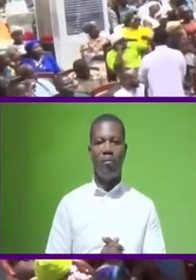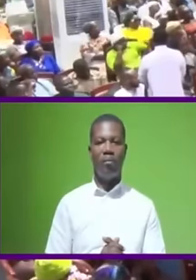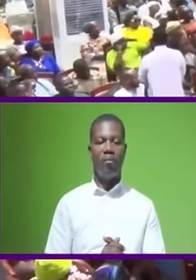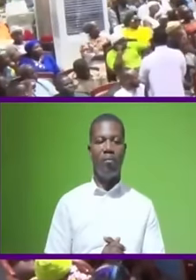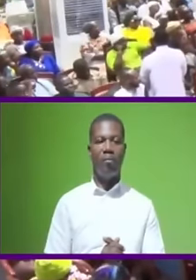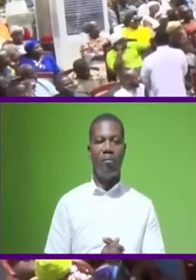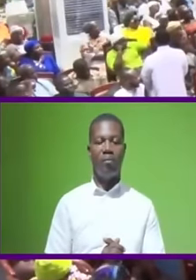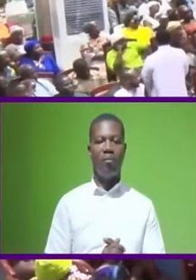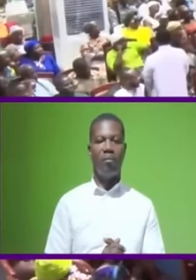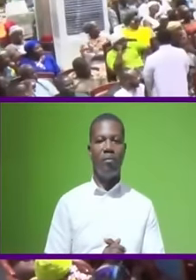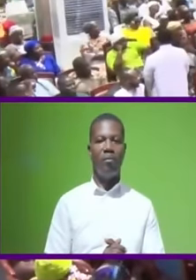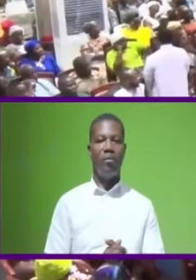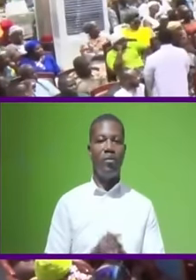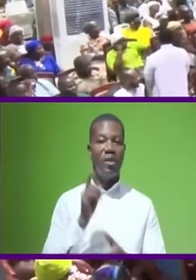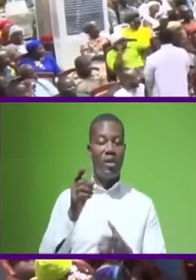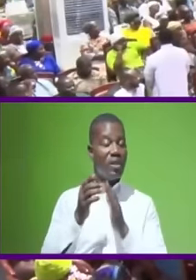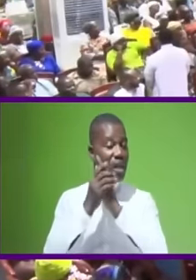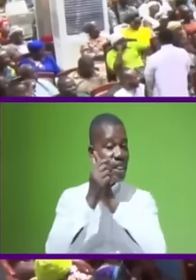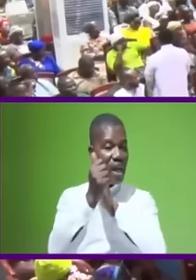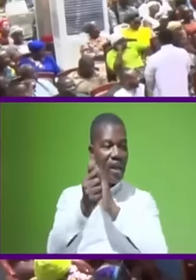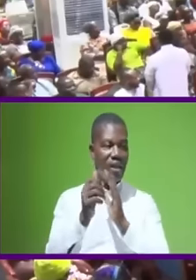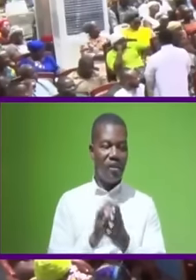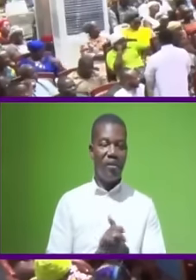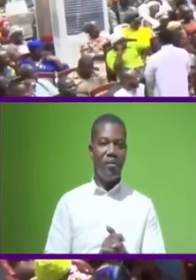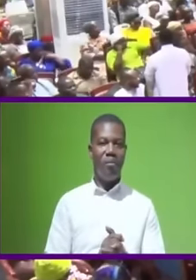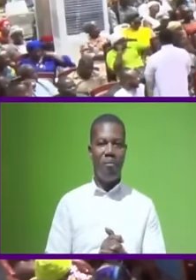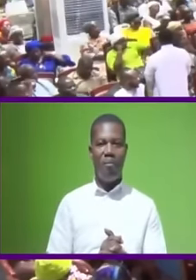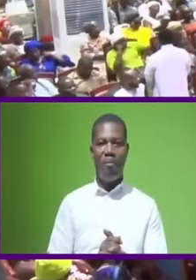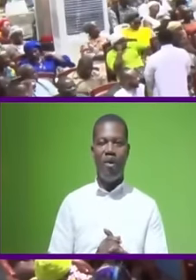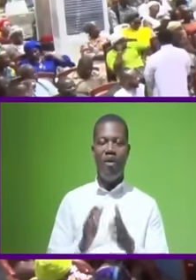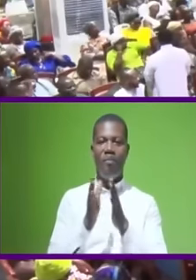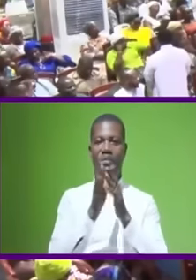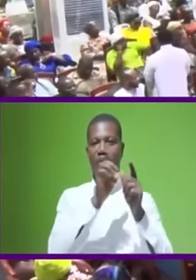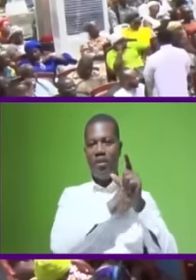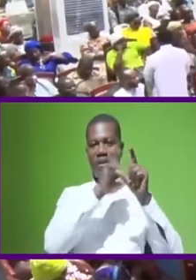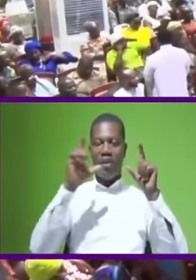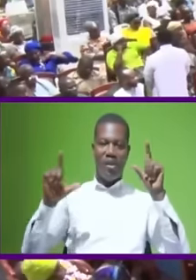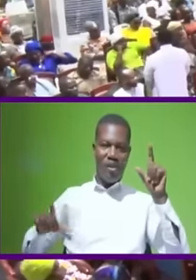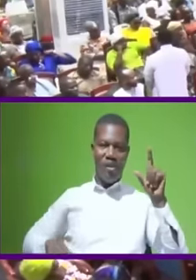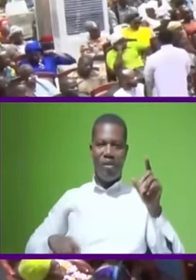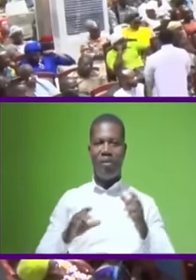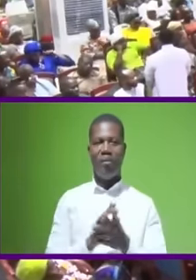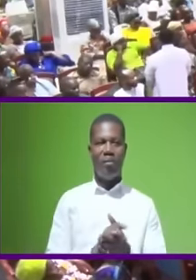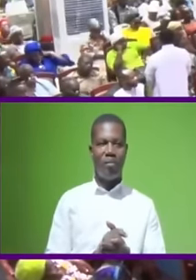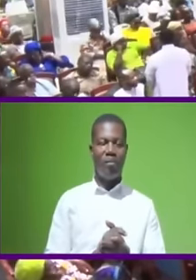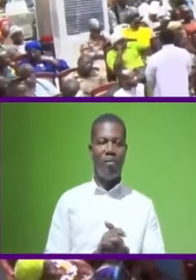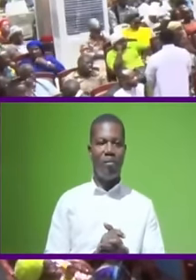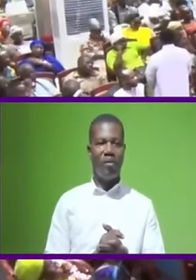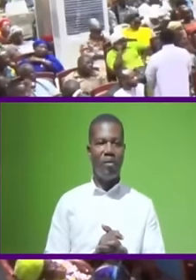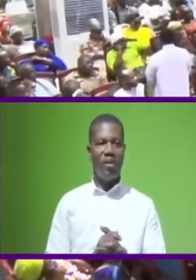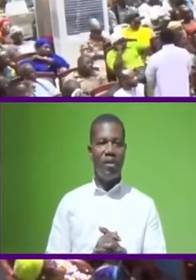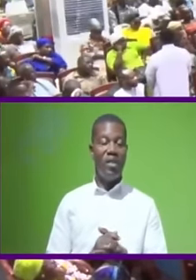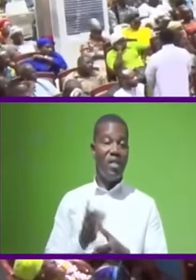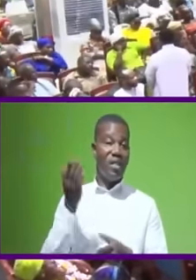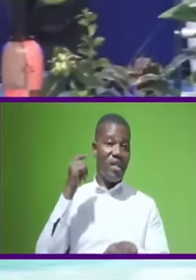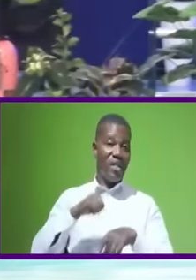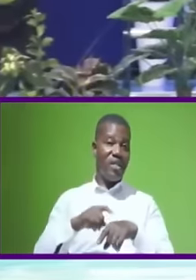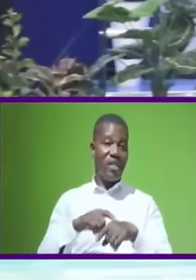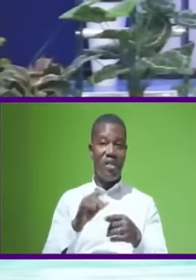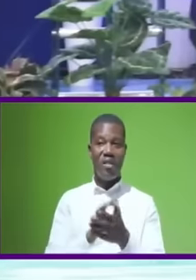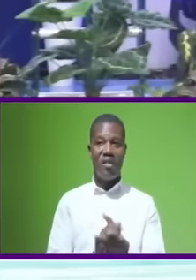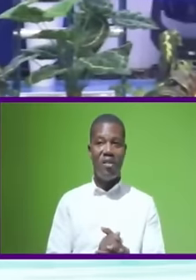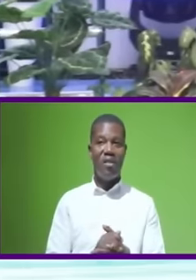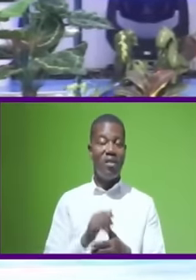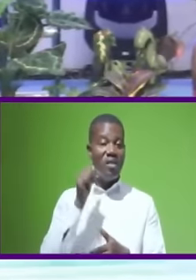donuts. It's a talent. It is a talent. Praise the Lord. Hallelujah. Now no said your na sister be a